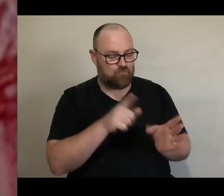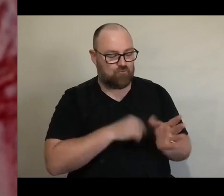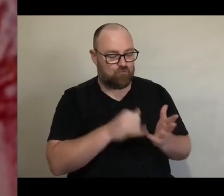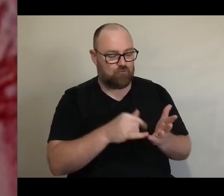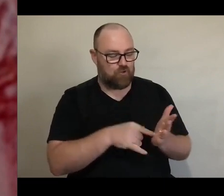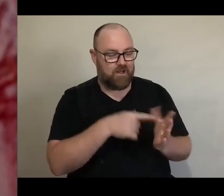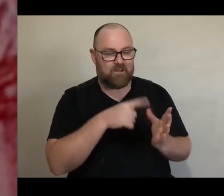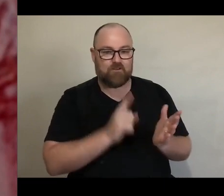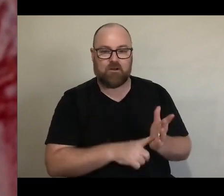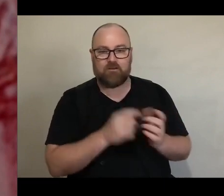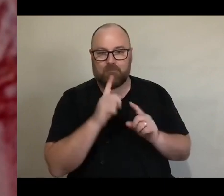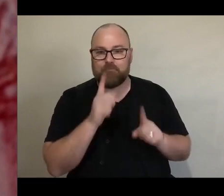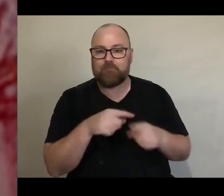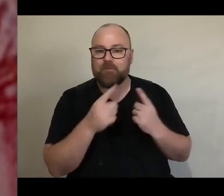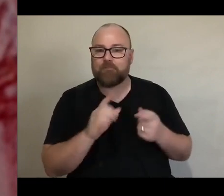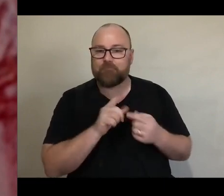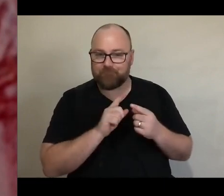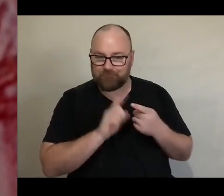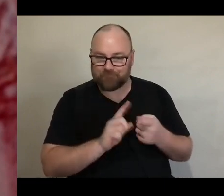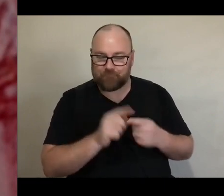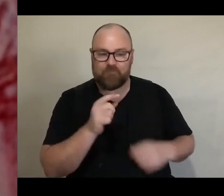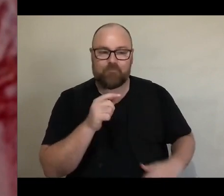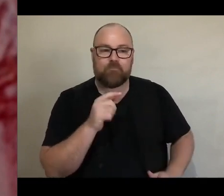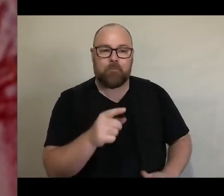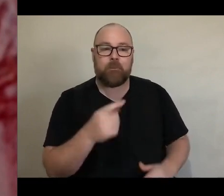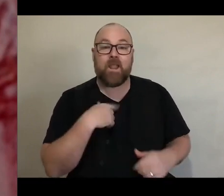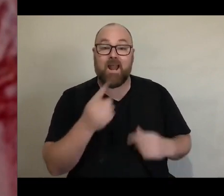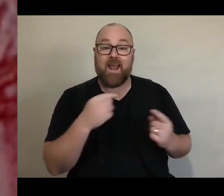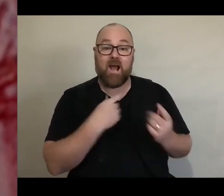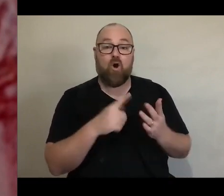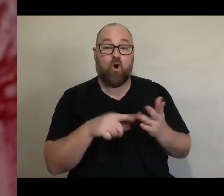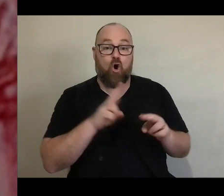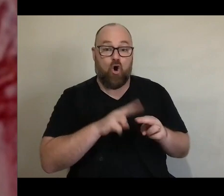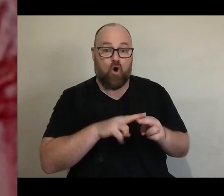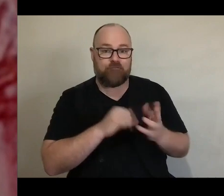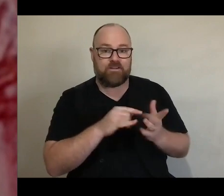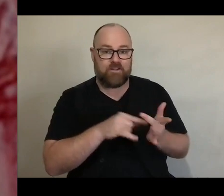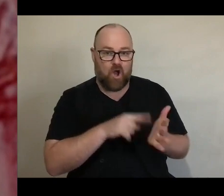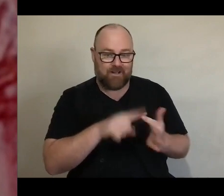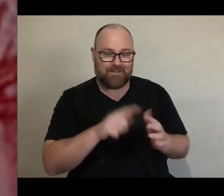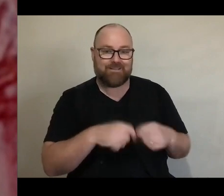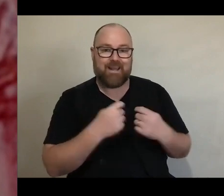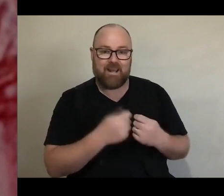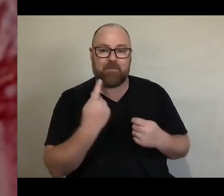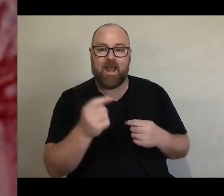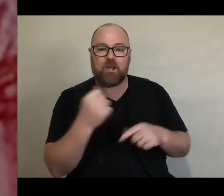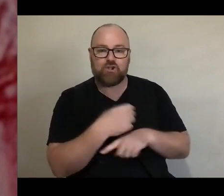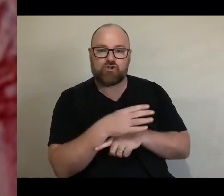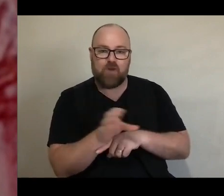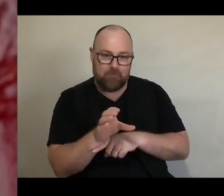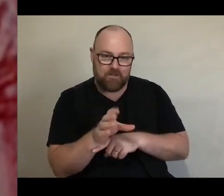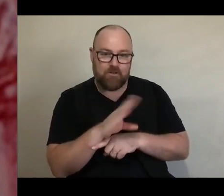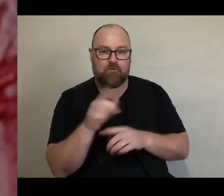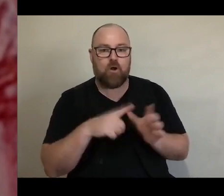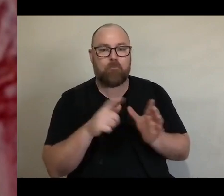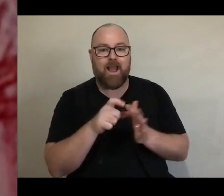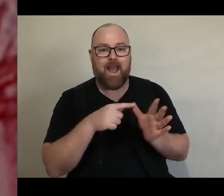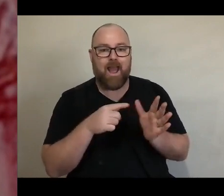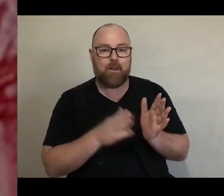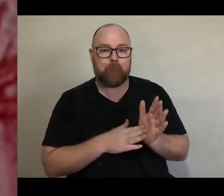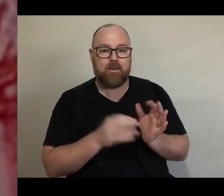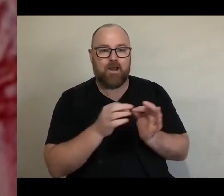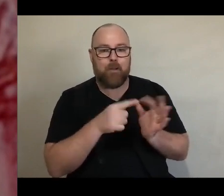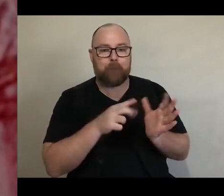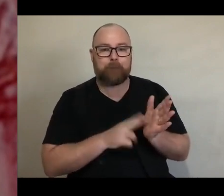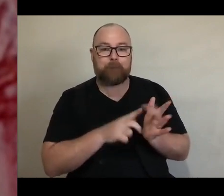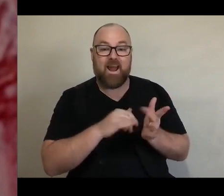our off-site team providing access support and streaming to you, led by Adam Bannister, but also